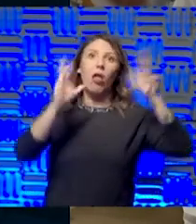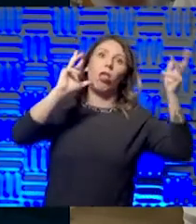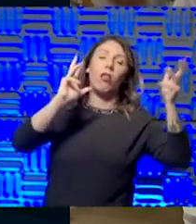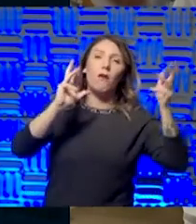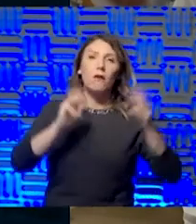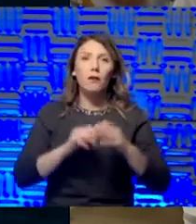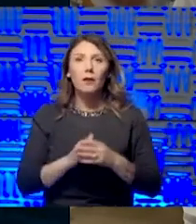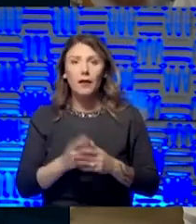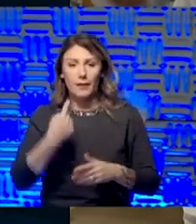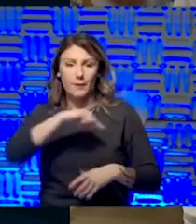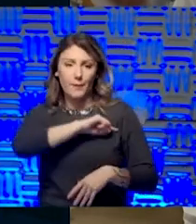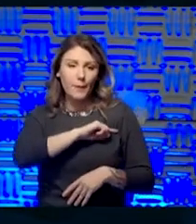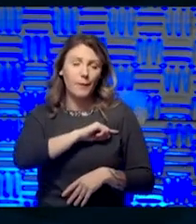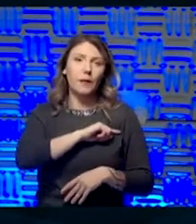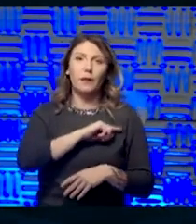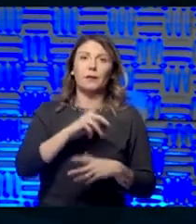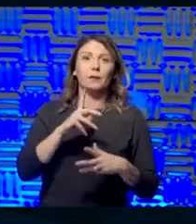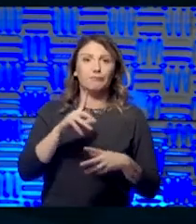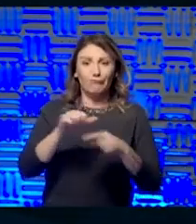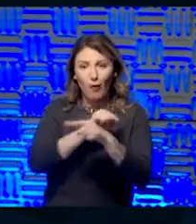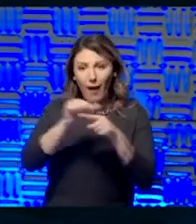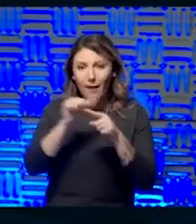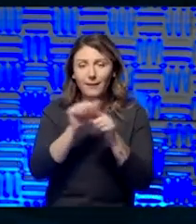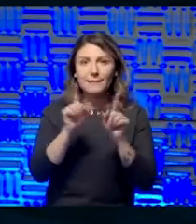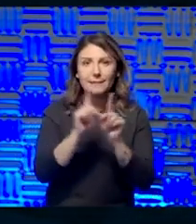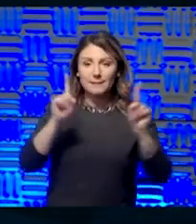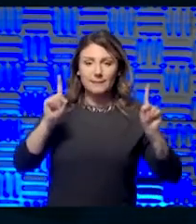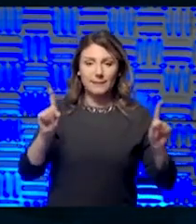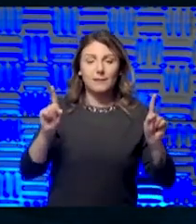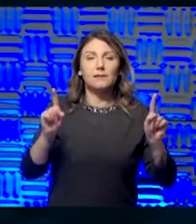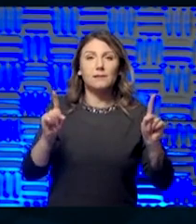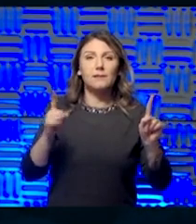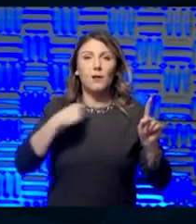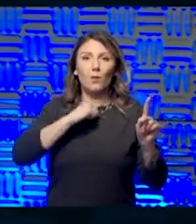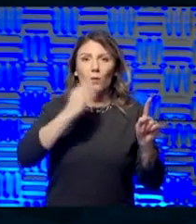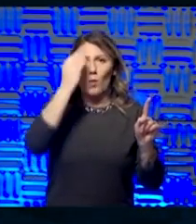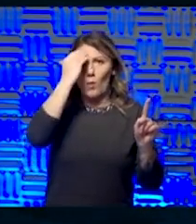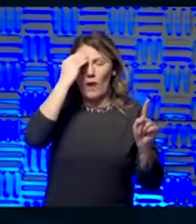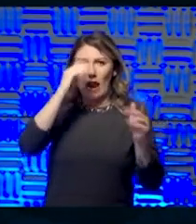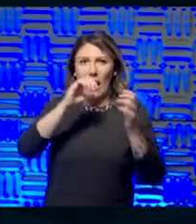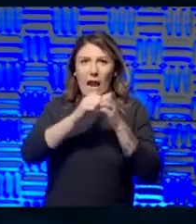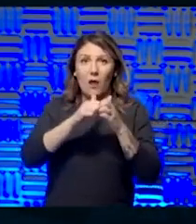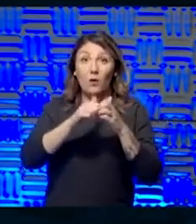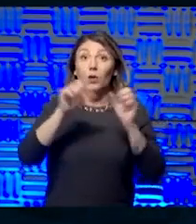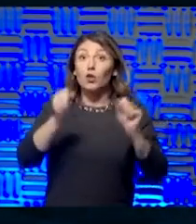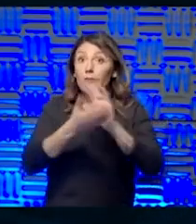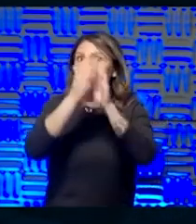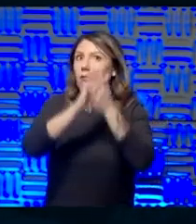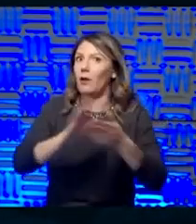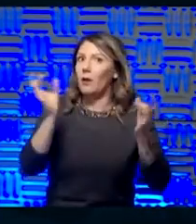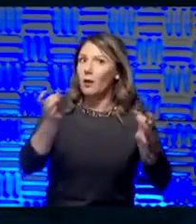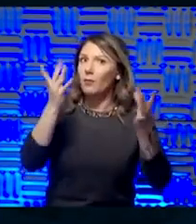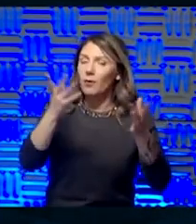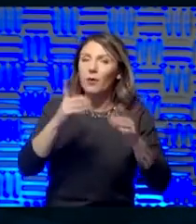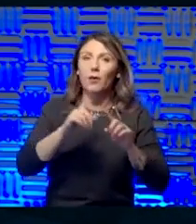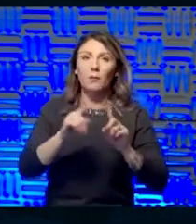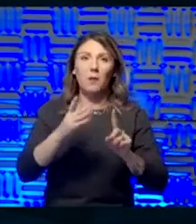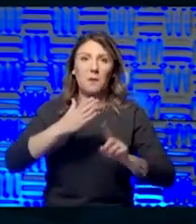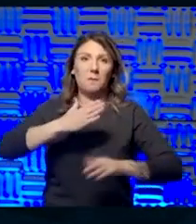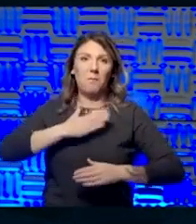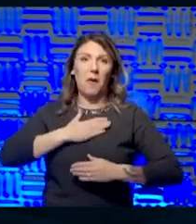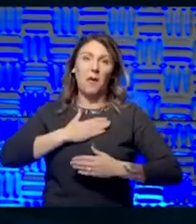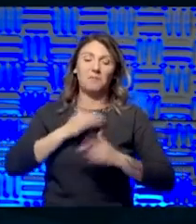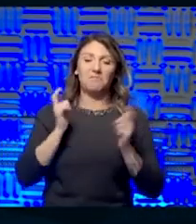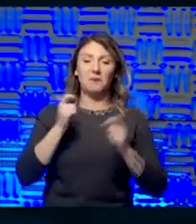already practiced the distancing and where we were aware how bad it could be, and I think that was probably my biggest